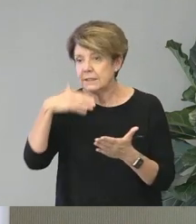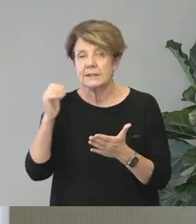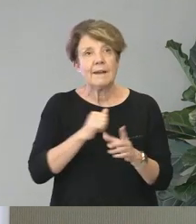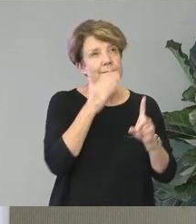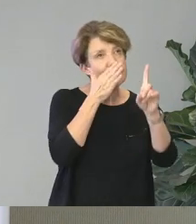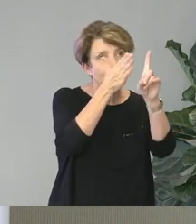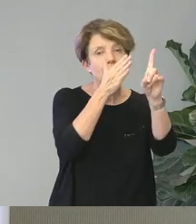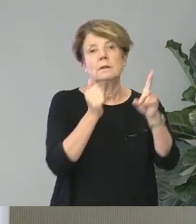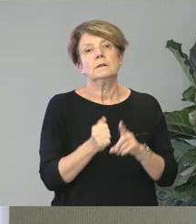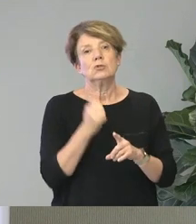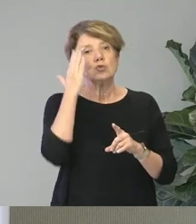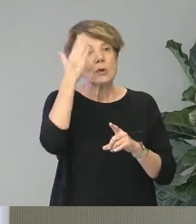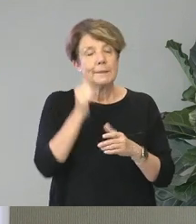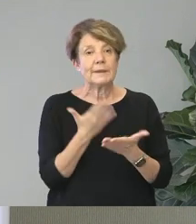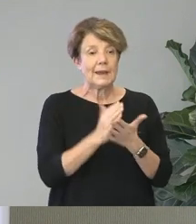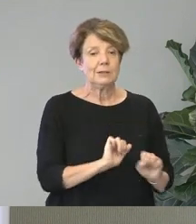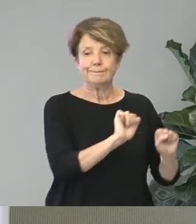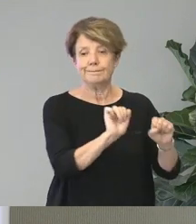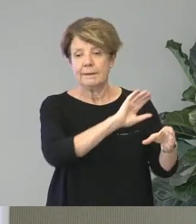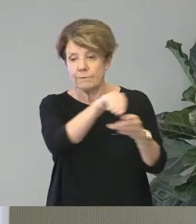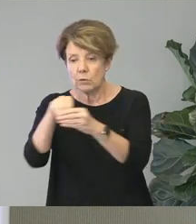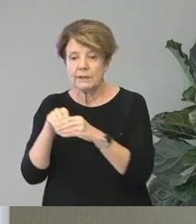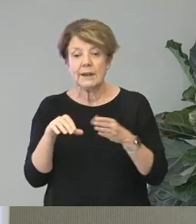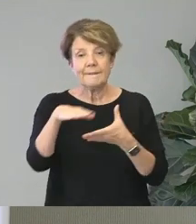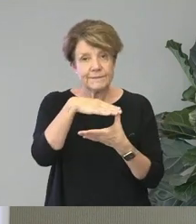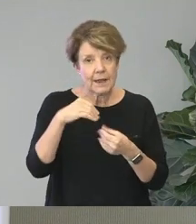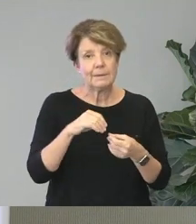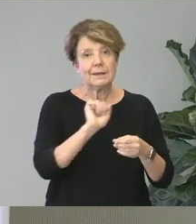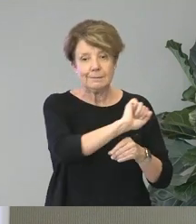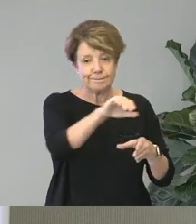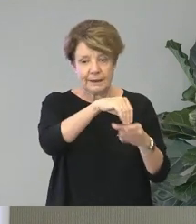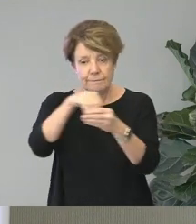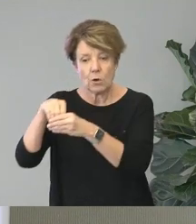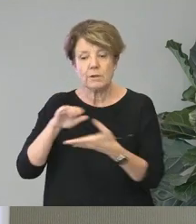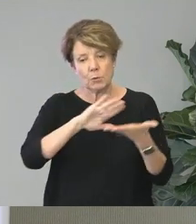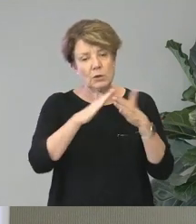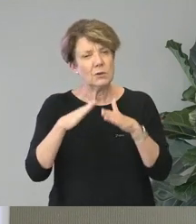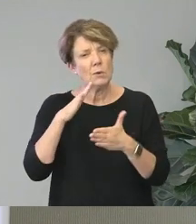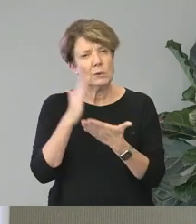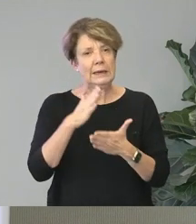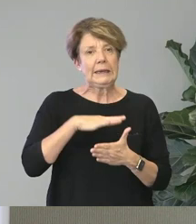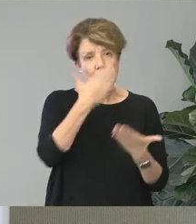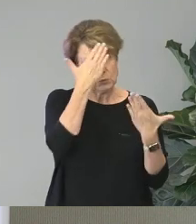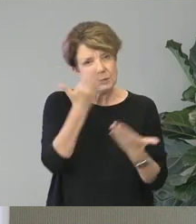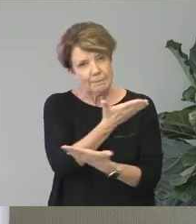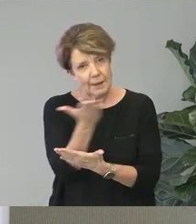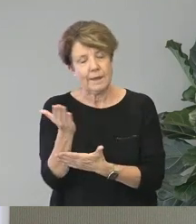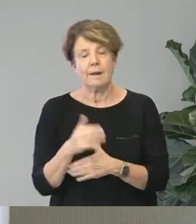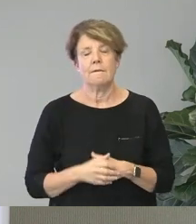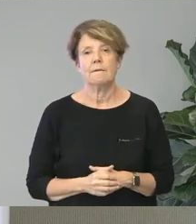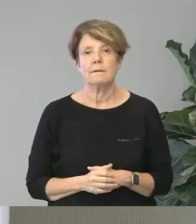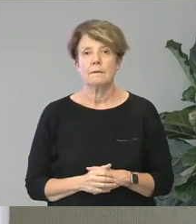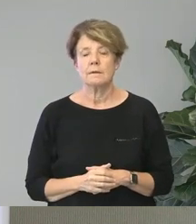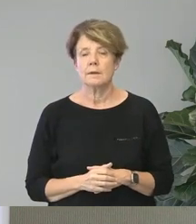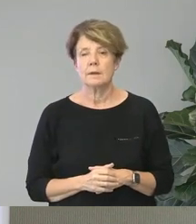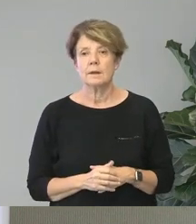and dreams, and they belong to family and communities, and we need to remember that and pay respects to that, and also reflect your journey here